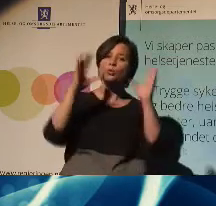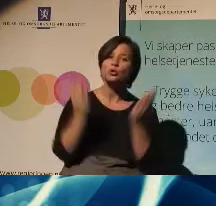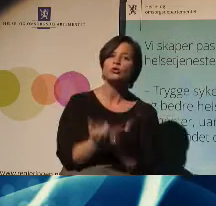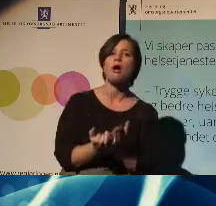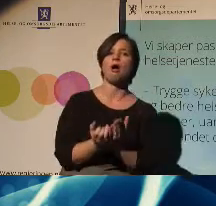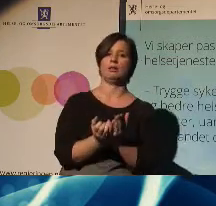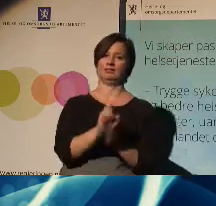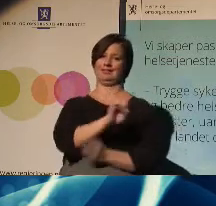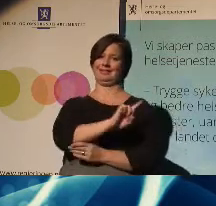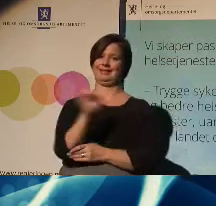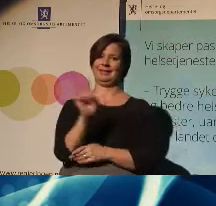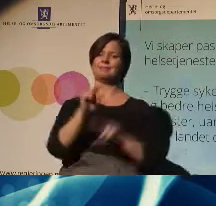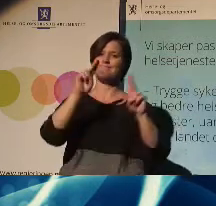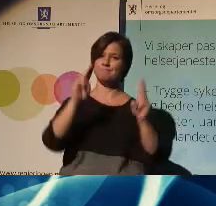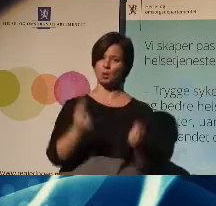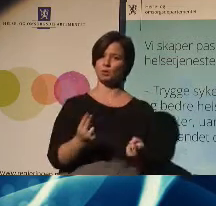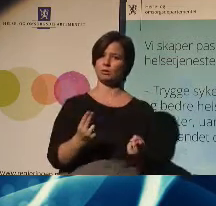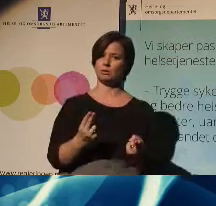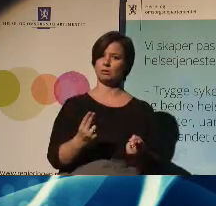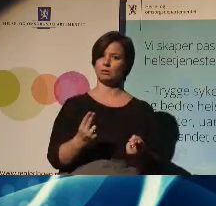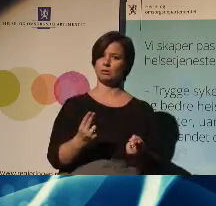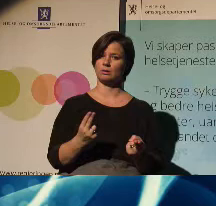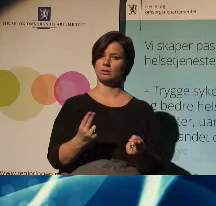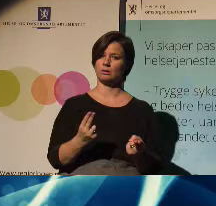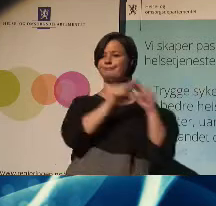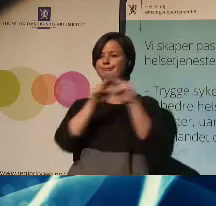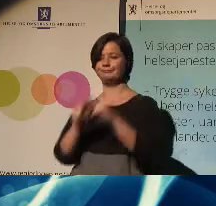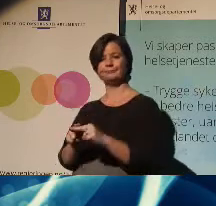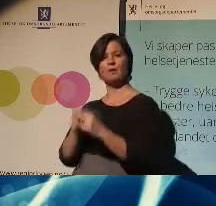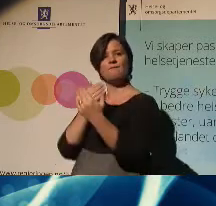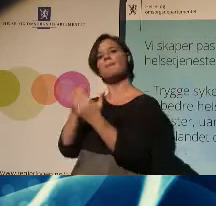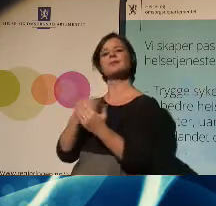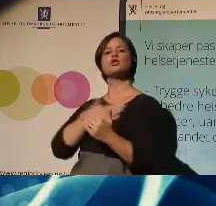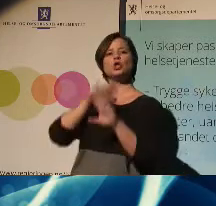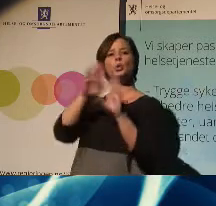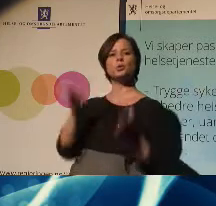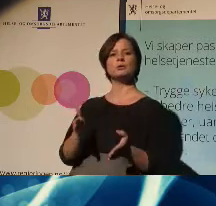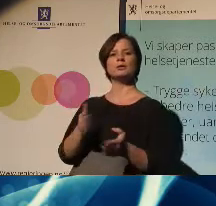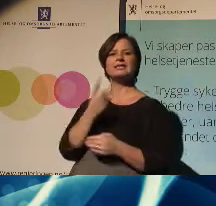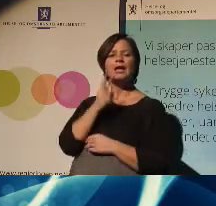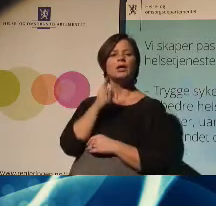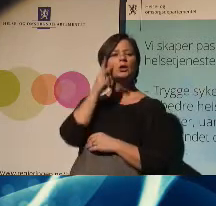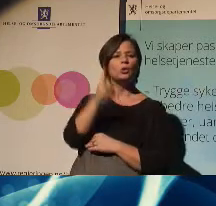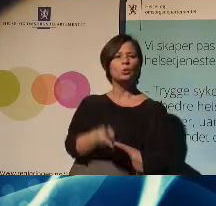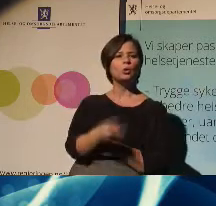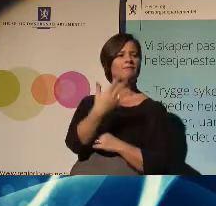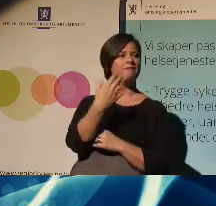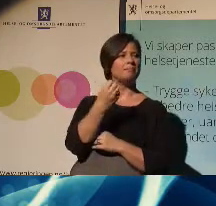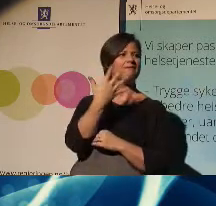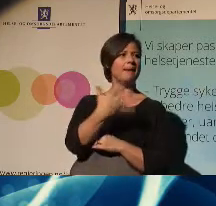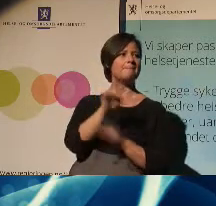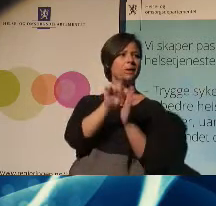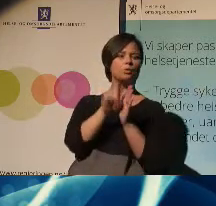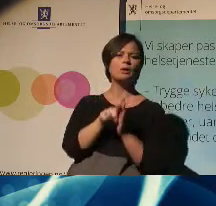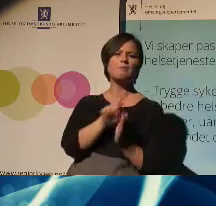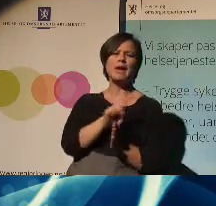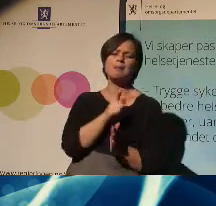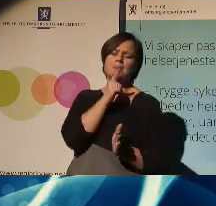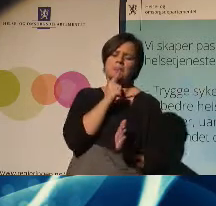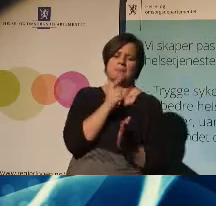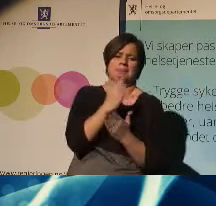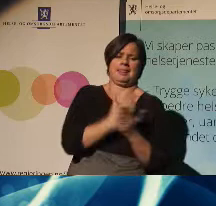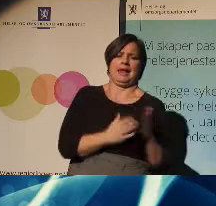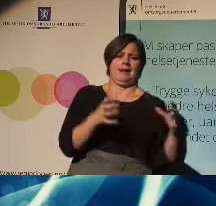time spent going to the hospital. Look at it, it's 255 minutes, only a small proportion of